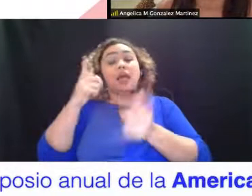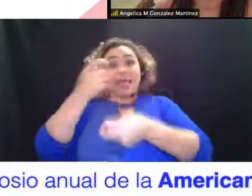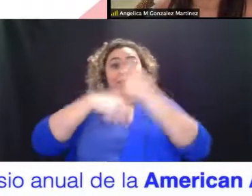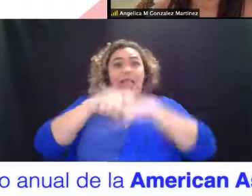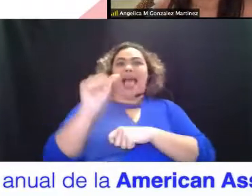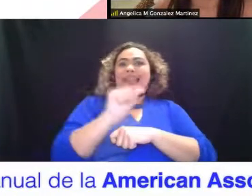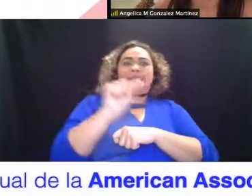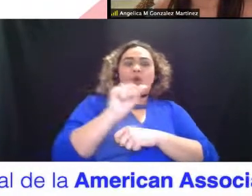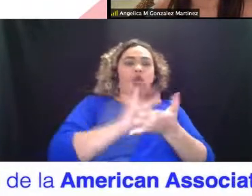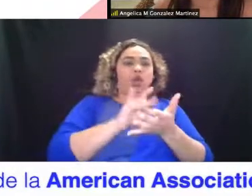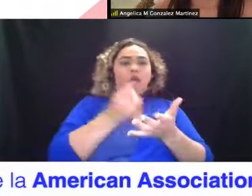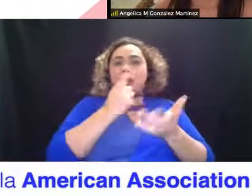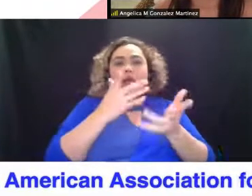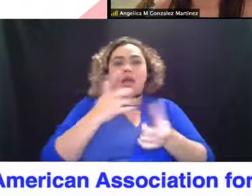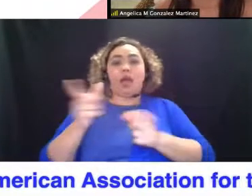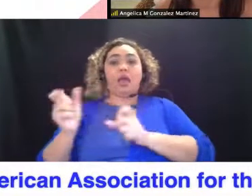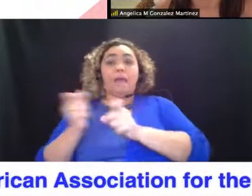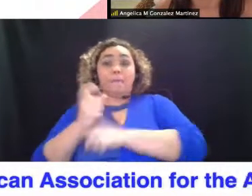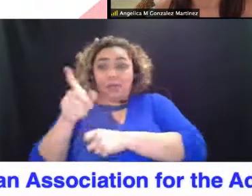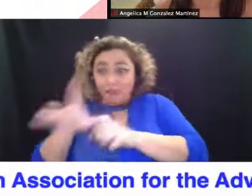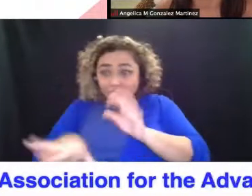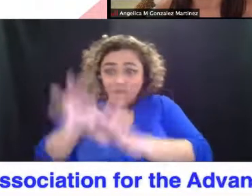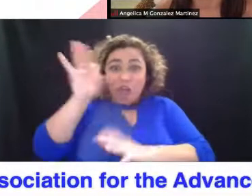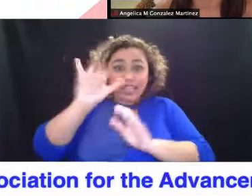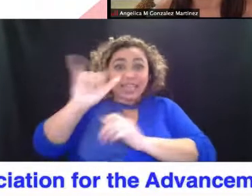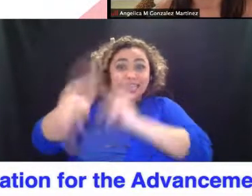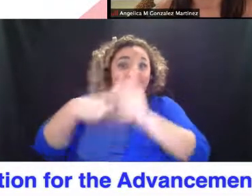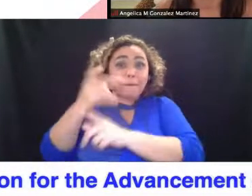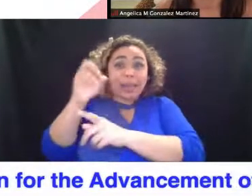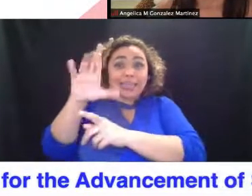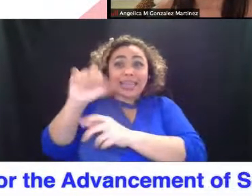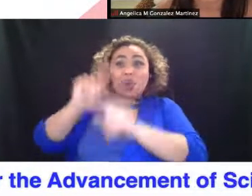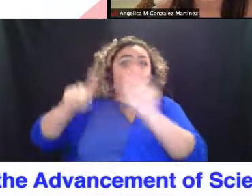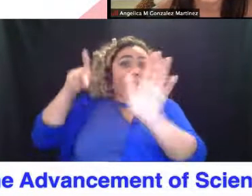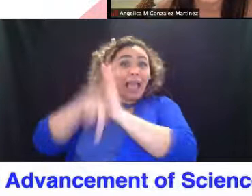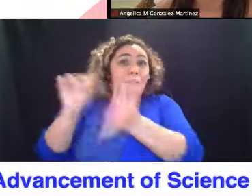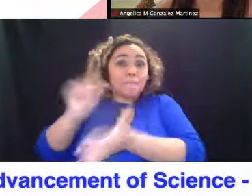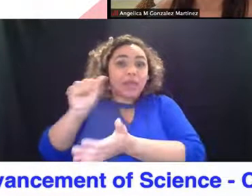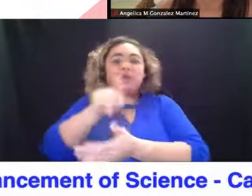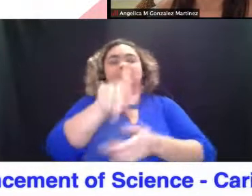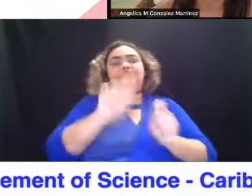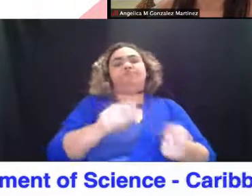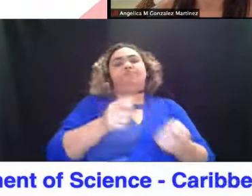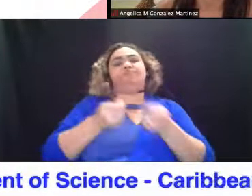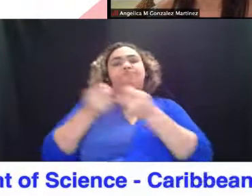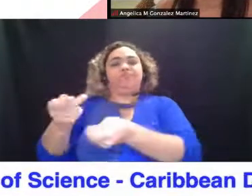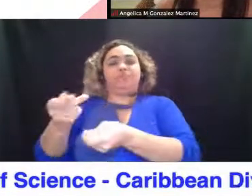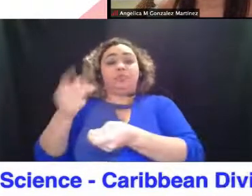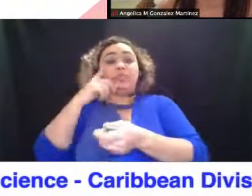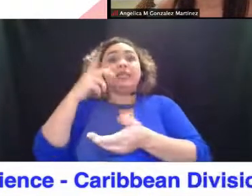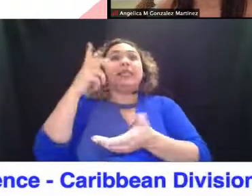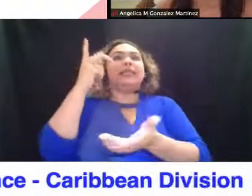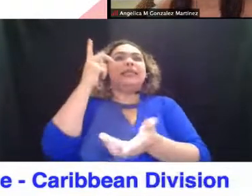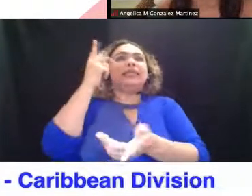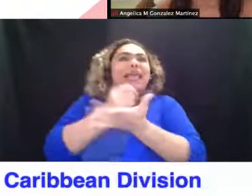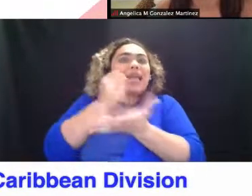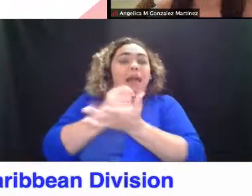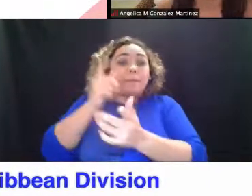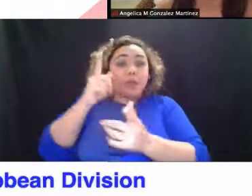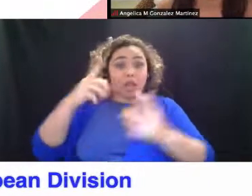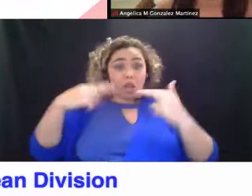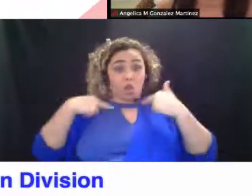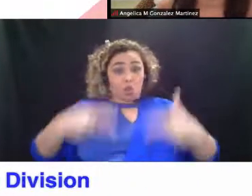detection of pathogenic bacteria. The phage is specific for bacteria could provide the target therapy and leave human cells